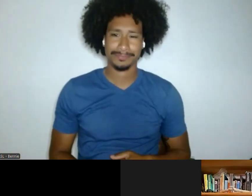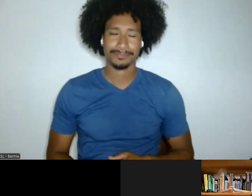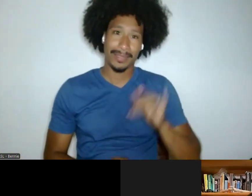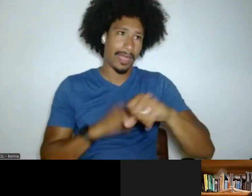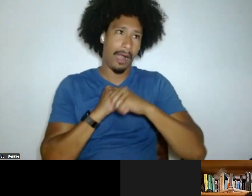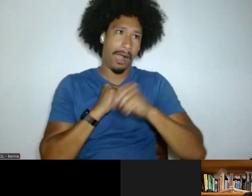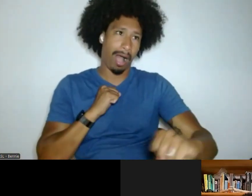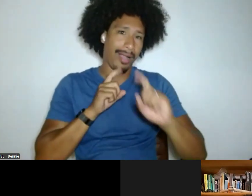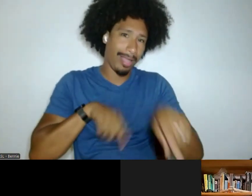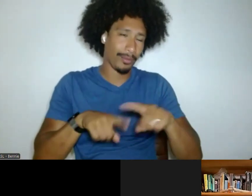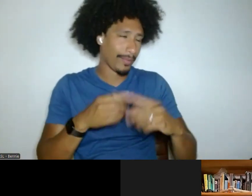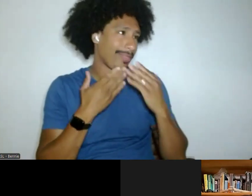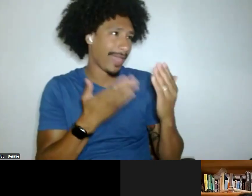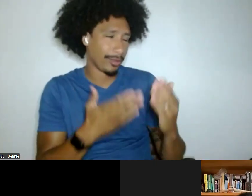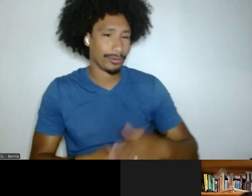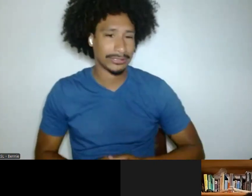Long but good.